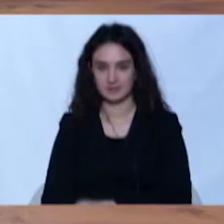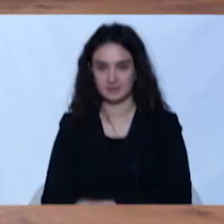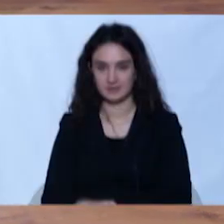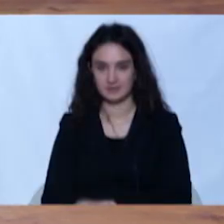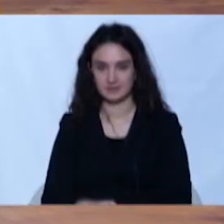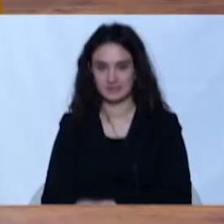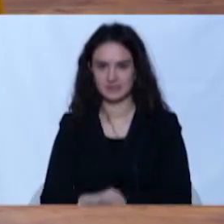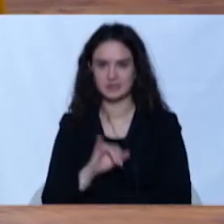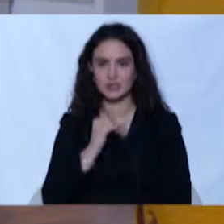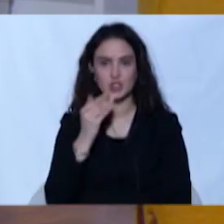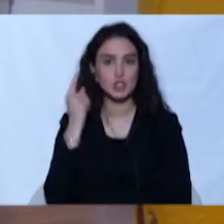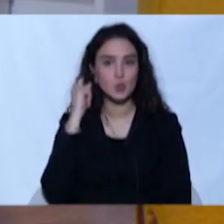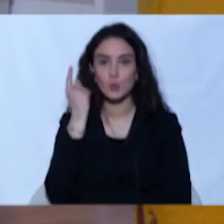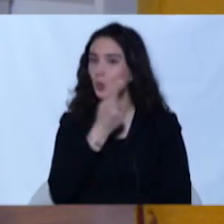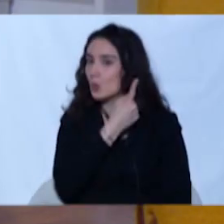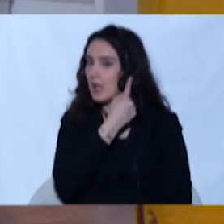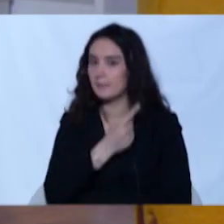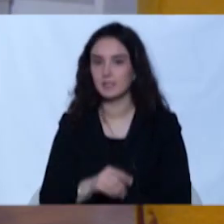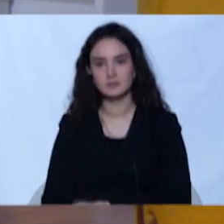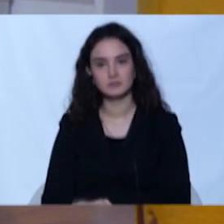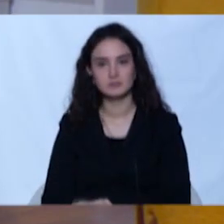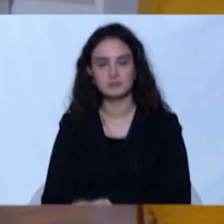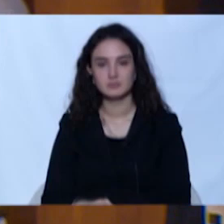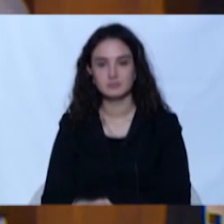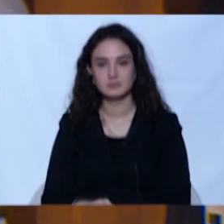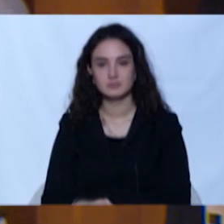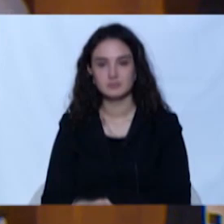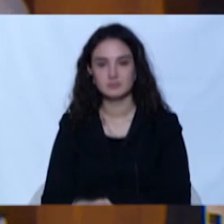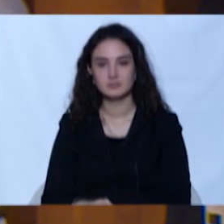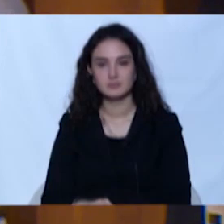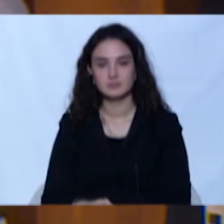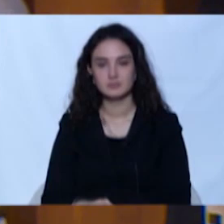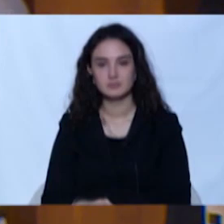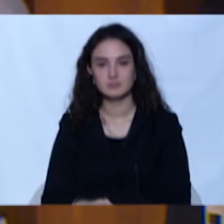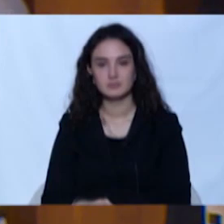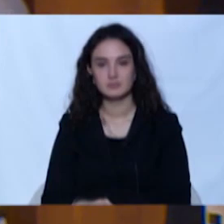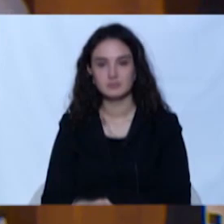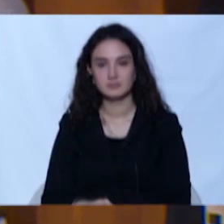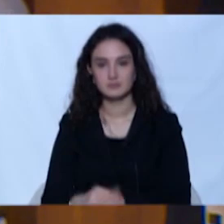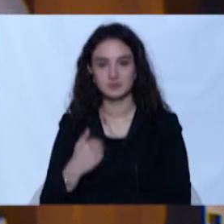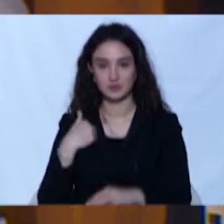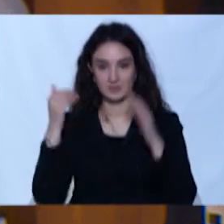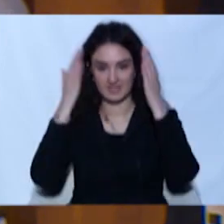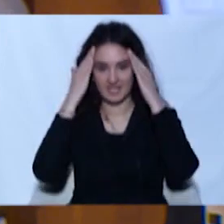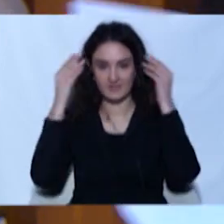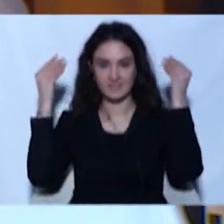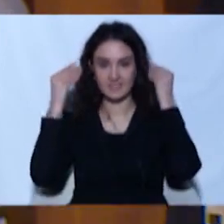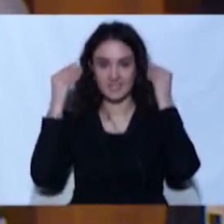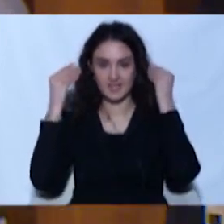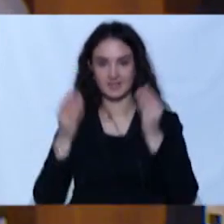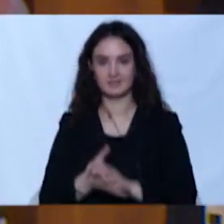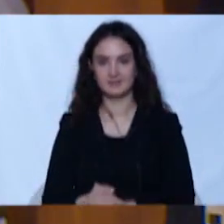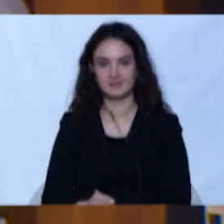Where are your ears? My ears are on my head. Good